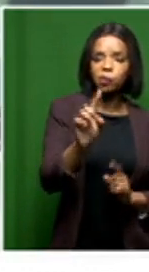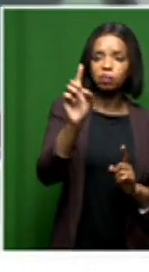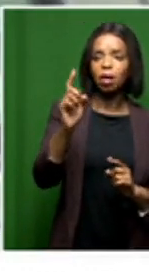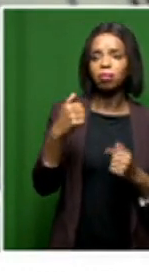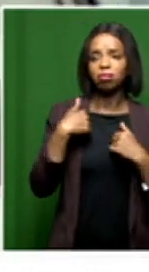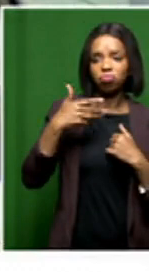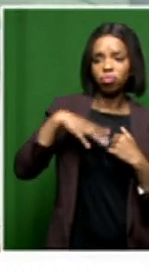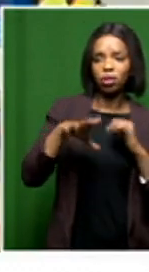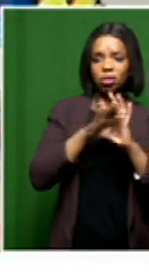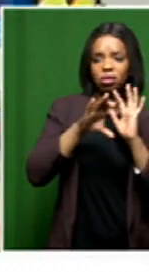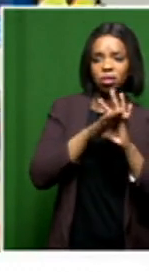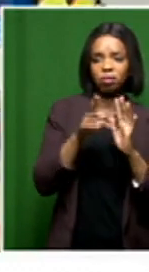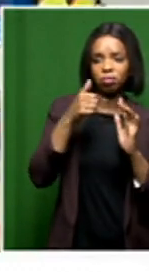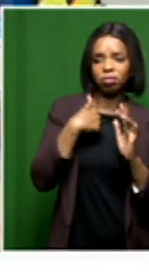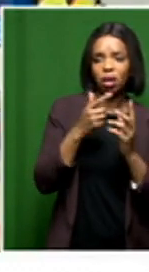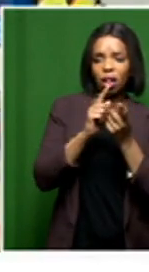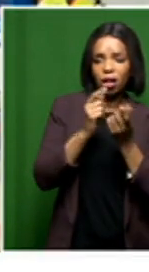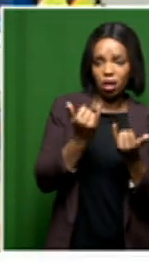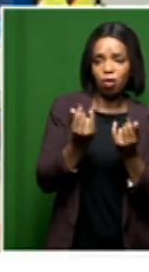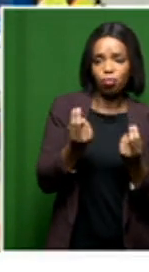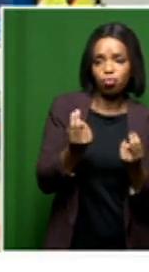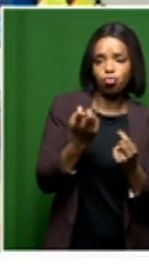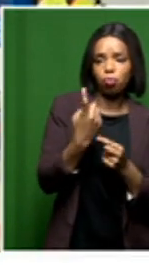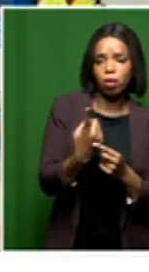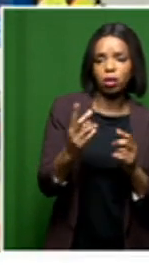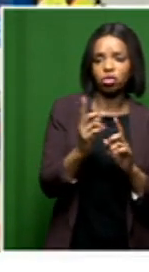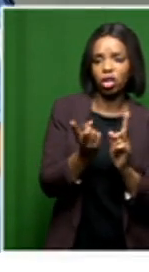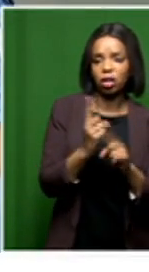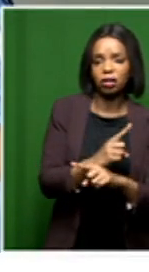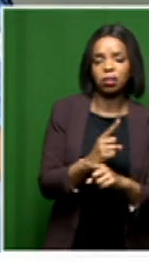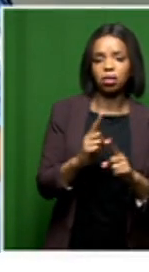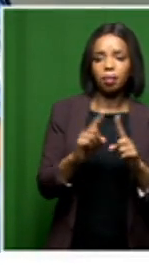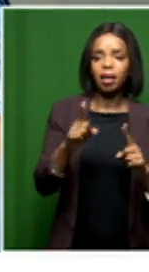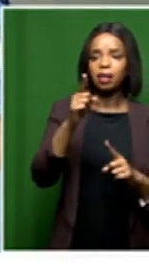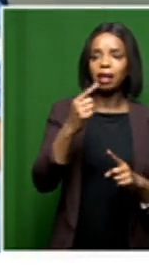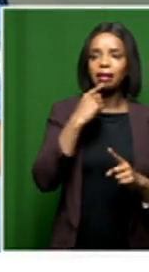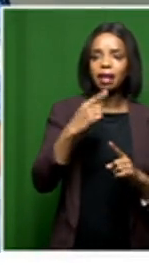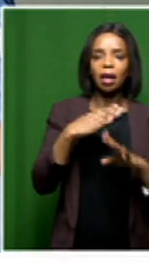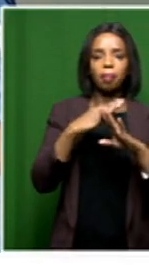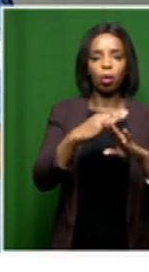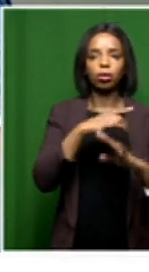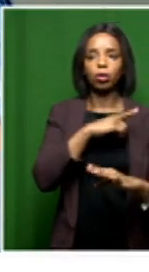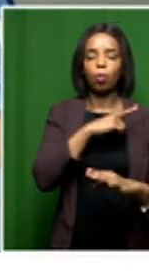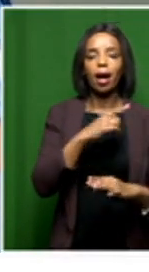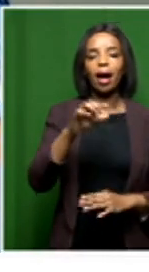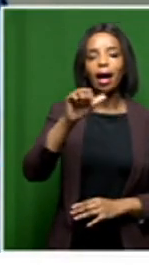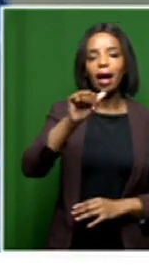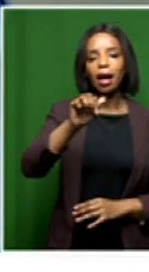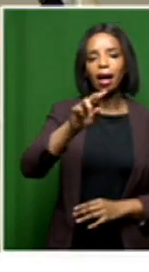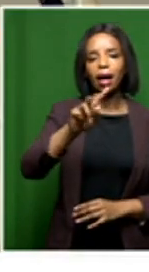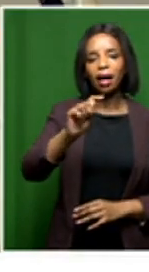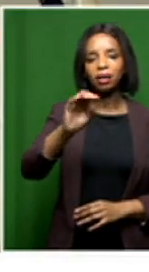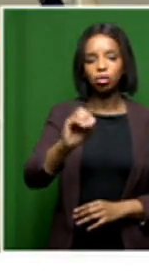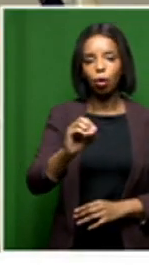find themselves blocked. And when they get there, they are told that it's because of an AARTO infringement. And they are going to say, but in terms of